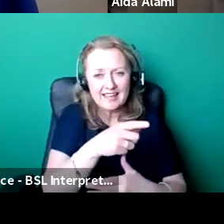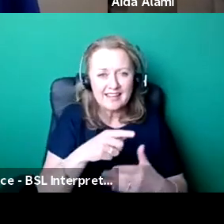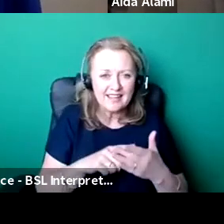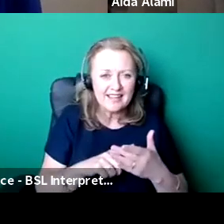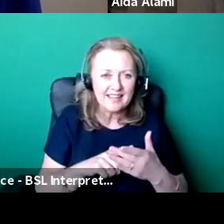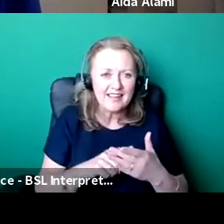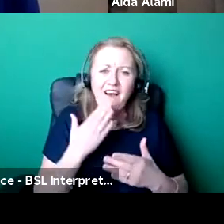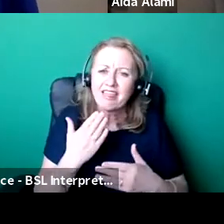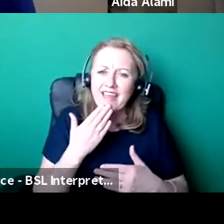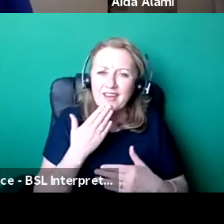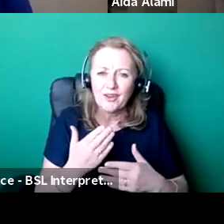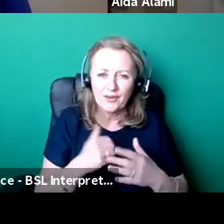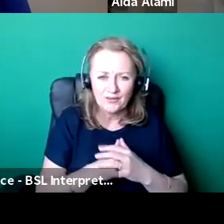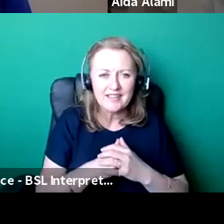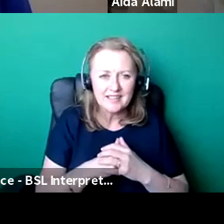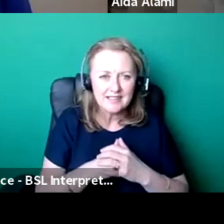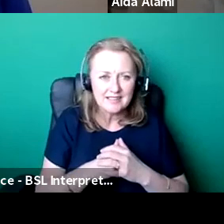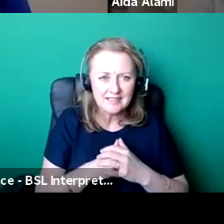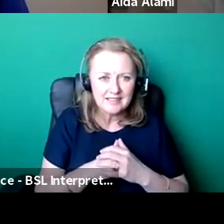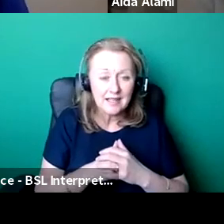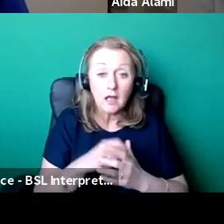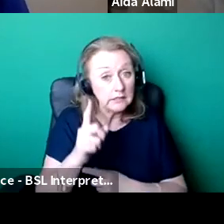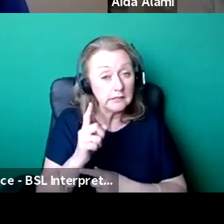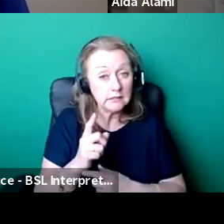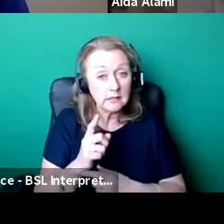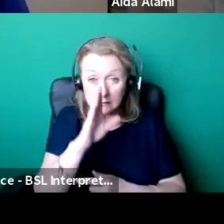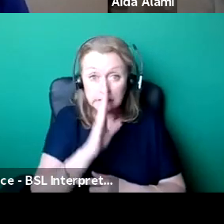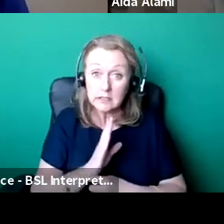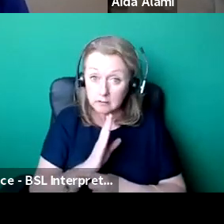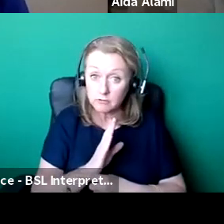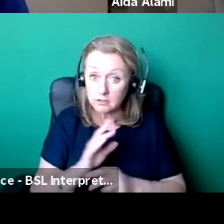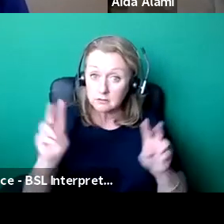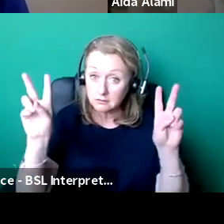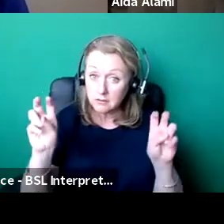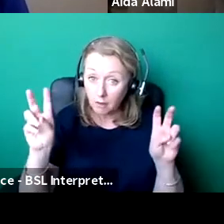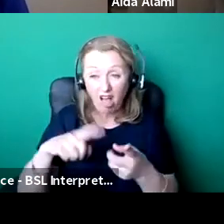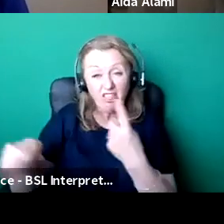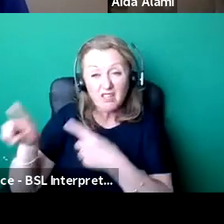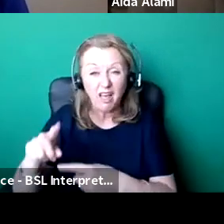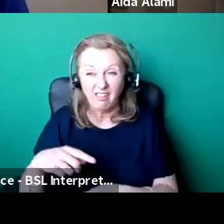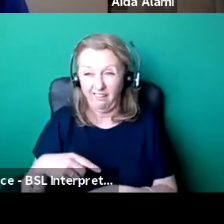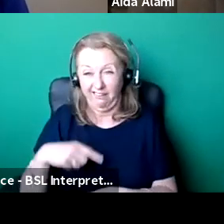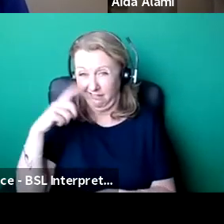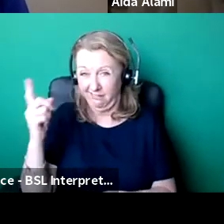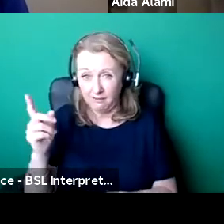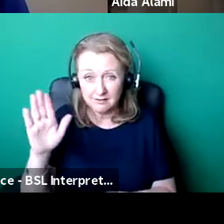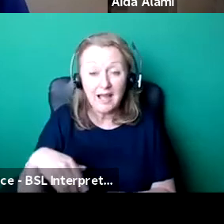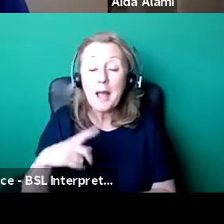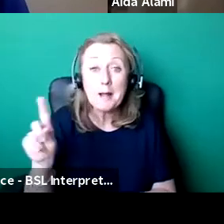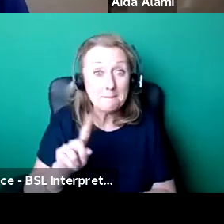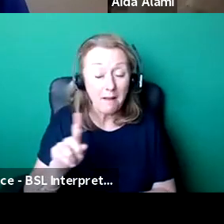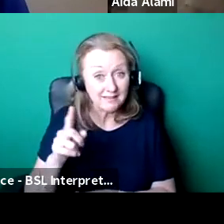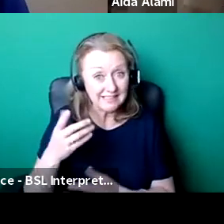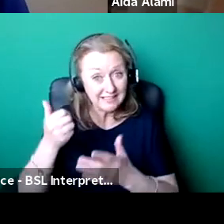I was gonna say too. Thank you. It is a very serious topic that may appear to be trivial to some, but the history, the roots of eyeliner start in